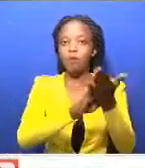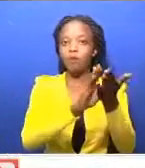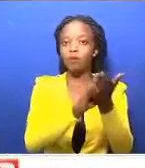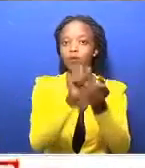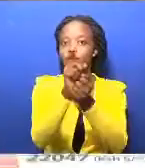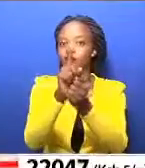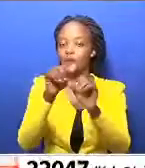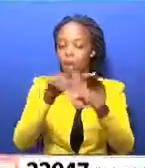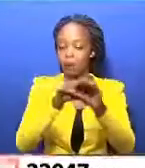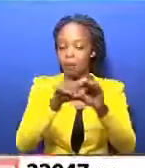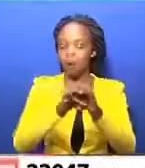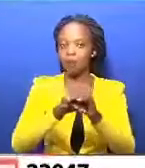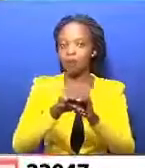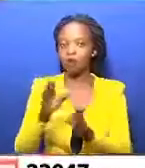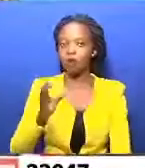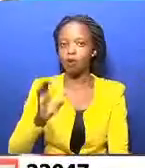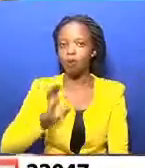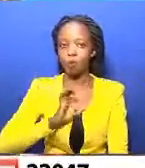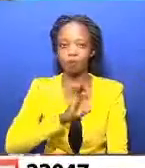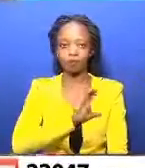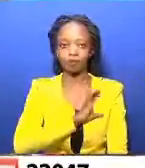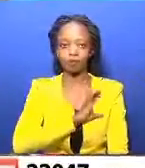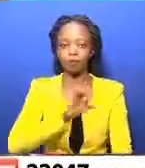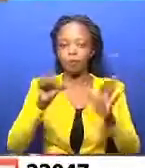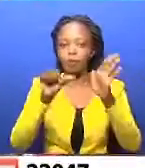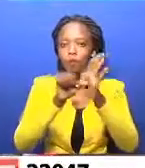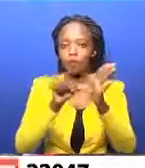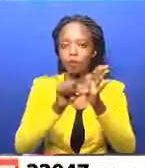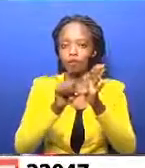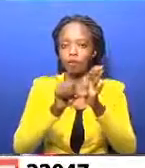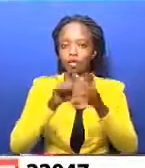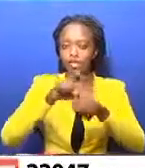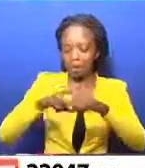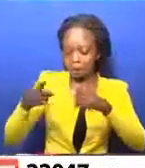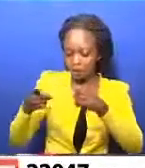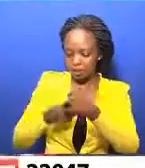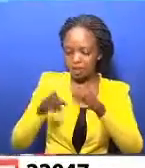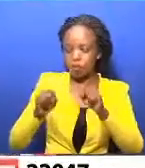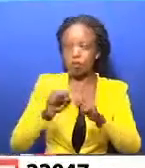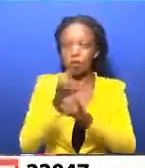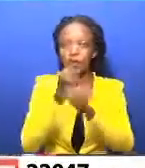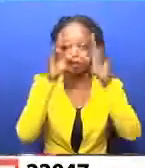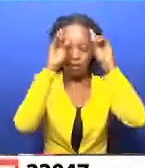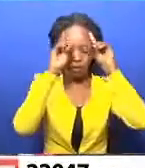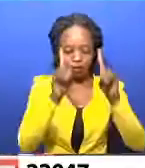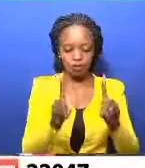11-member committee. The problem is when six of those can make a decision